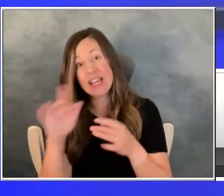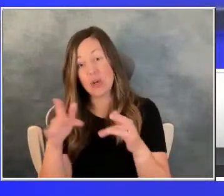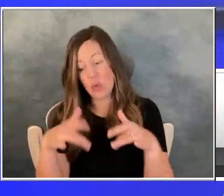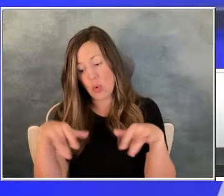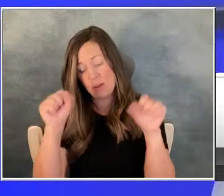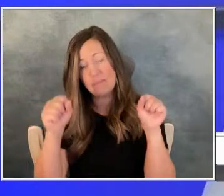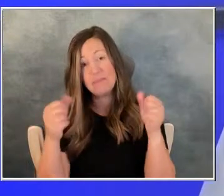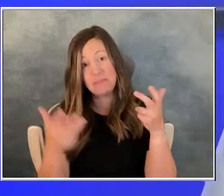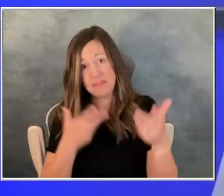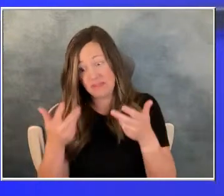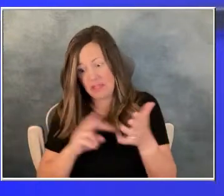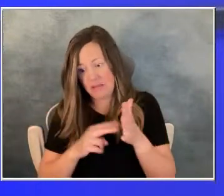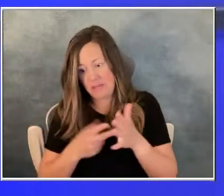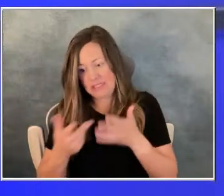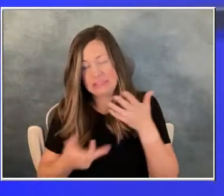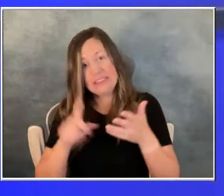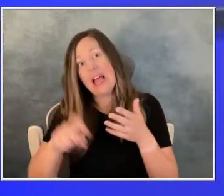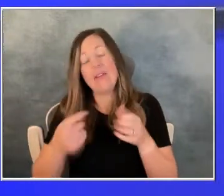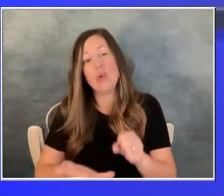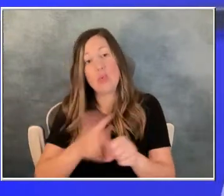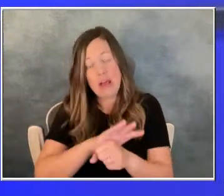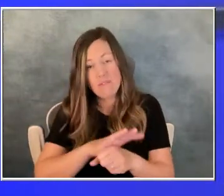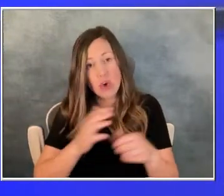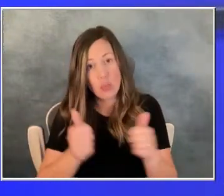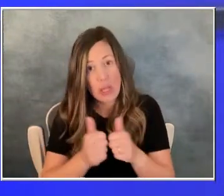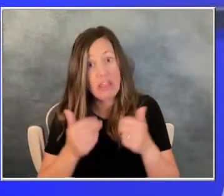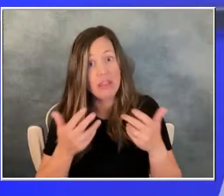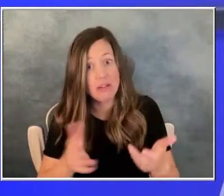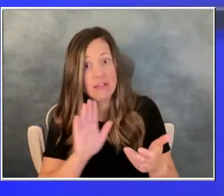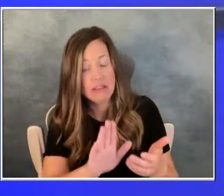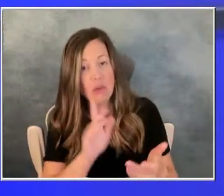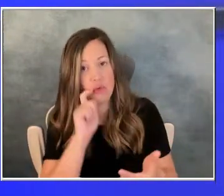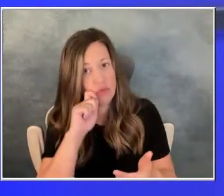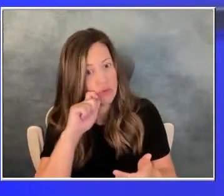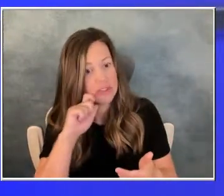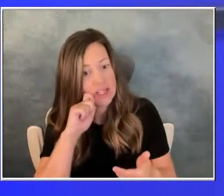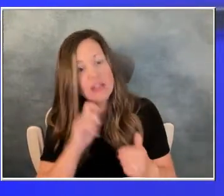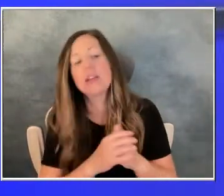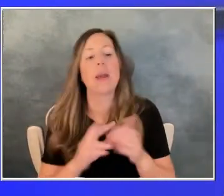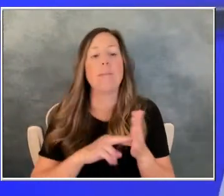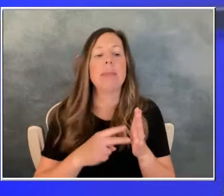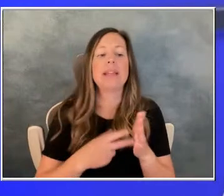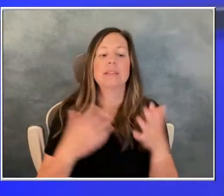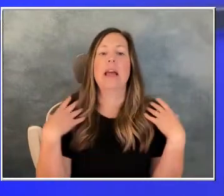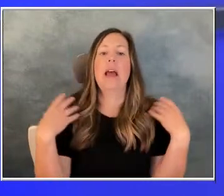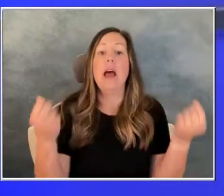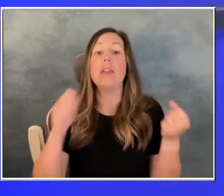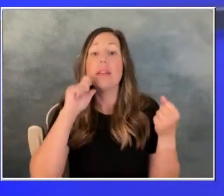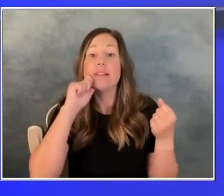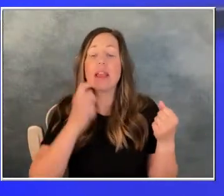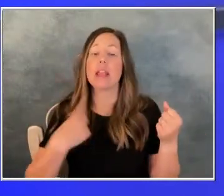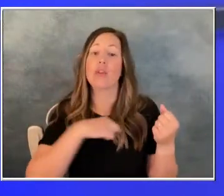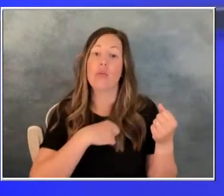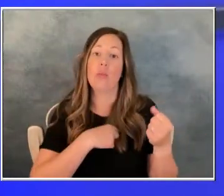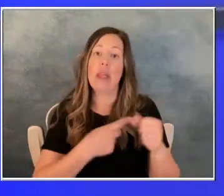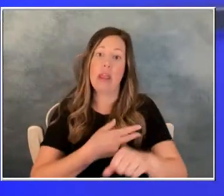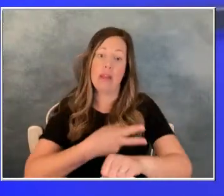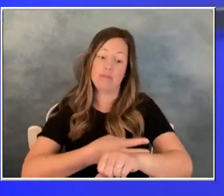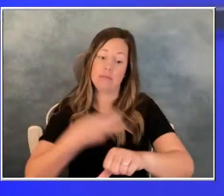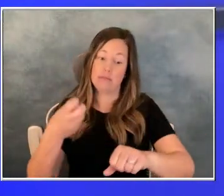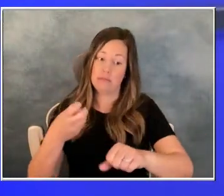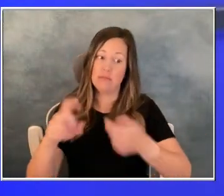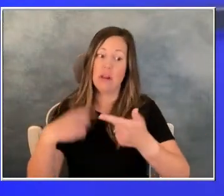means covering those burn areas. A piece of healthy skin is obtained. It's sent to a lab